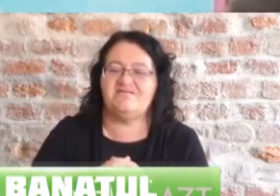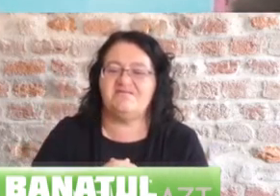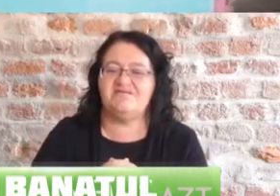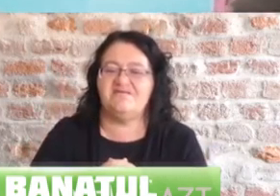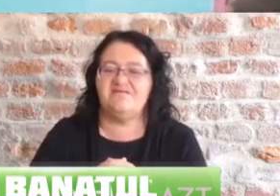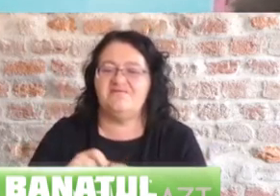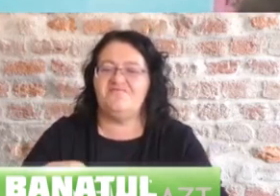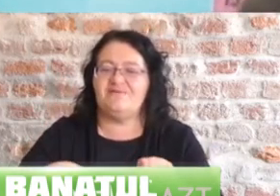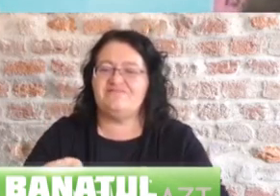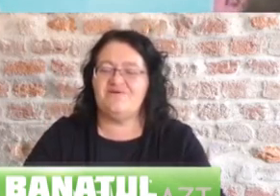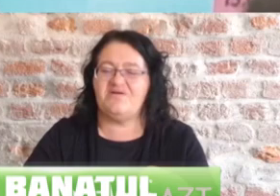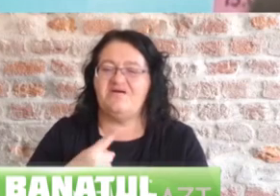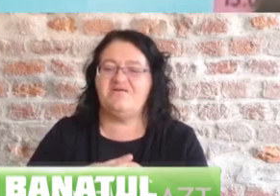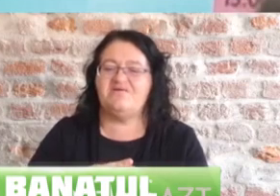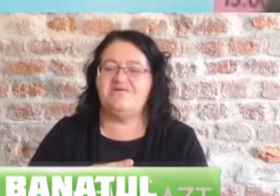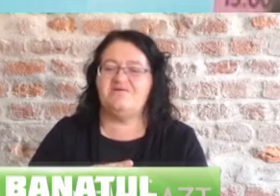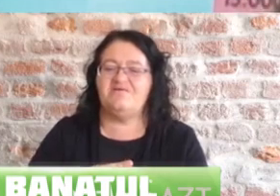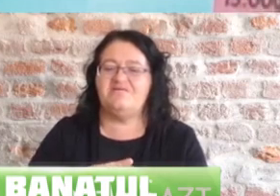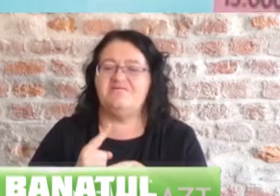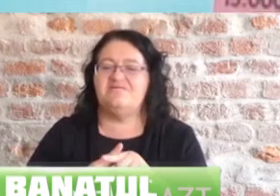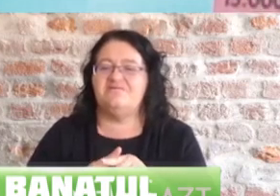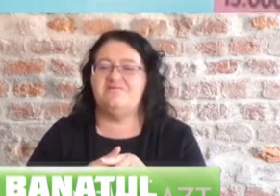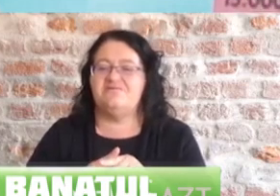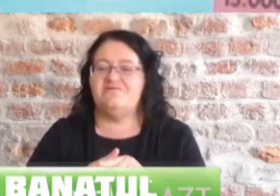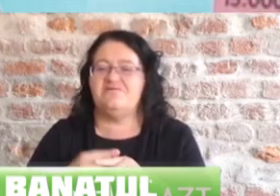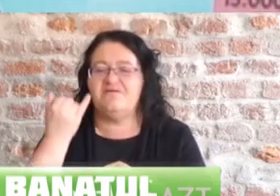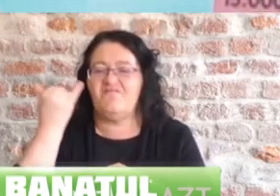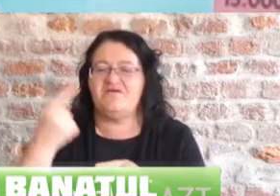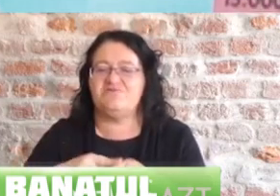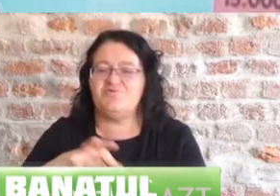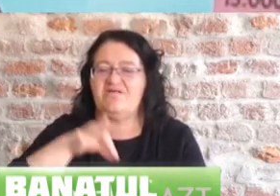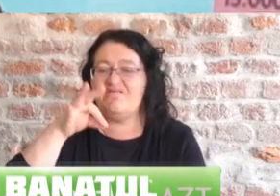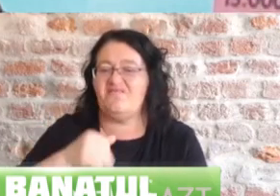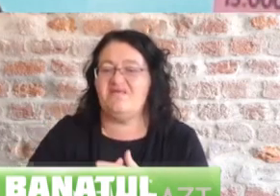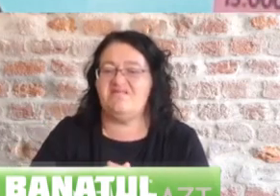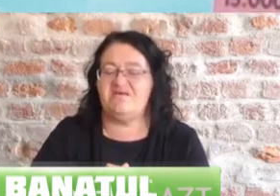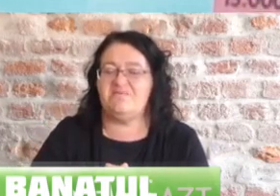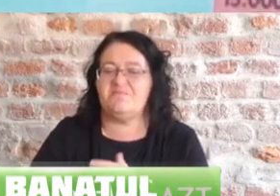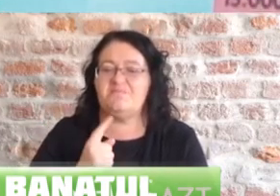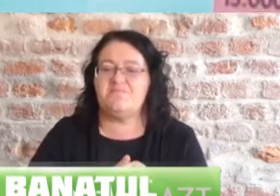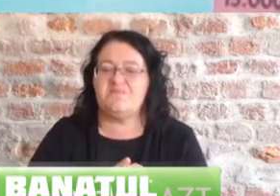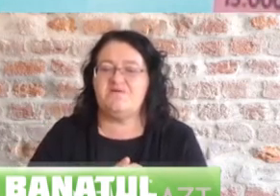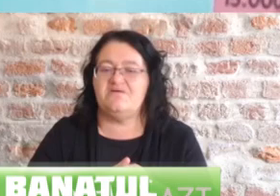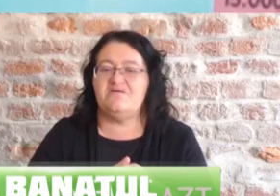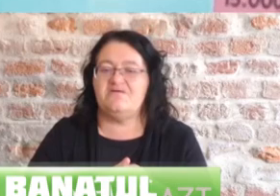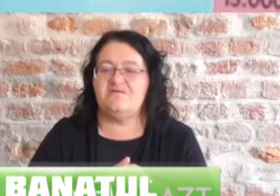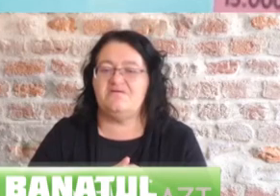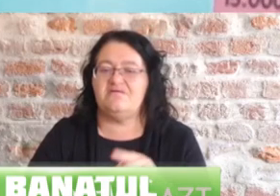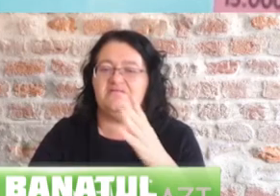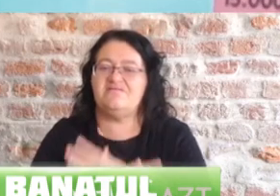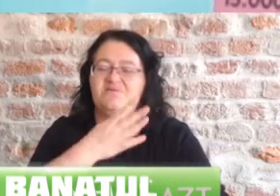between functionality and the strong conception, invention, and creativity. Also, the